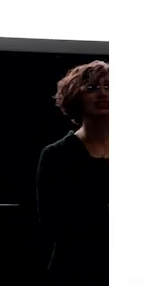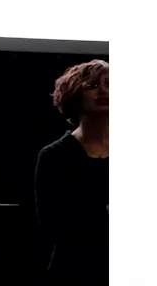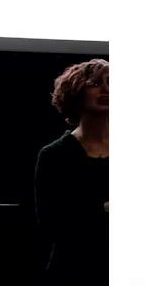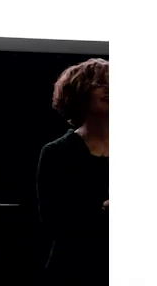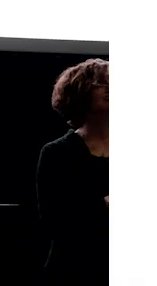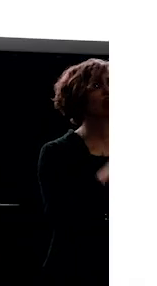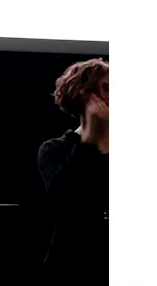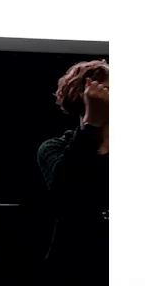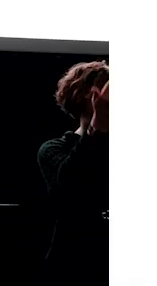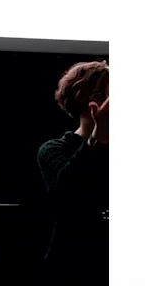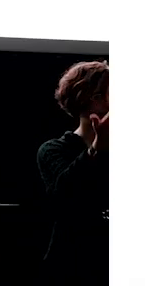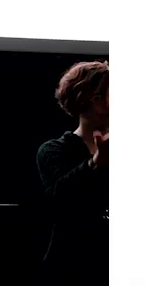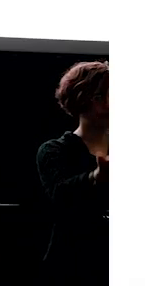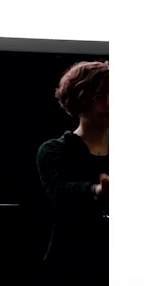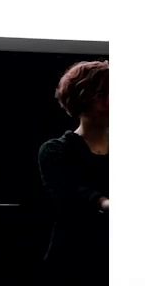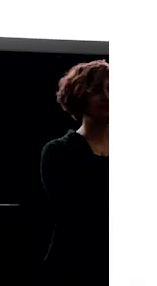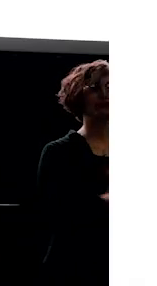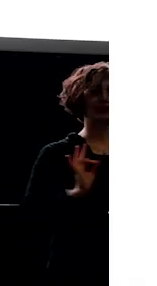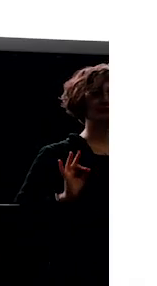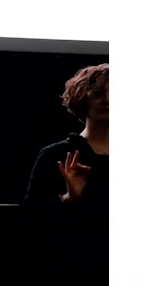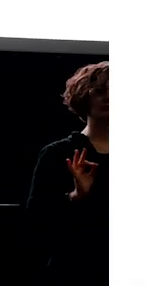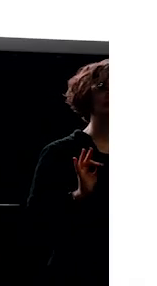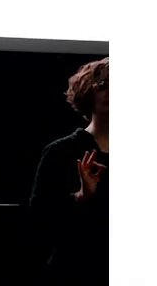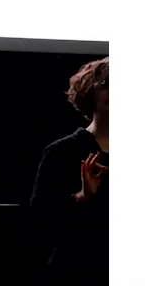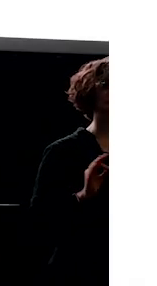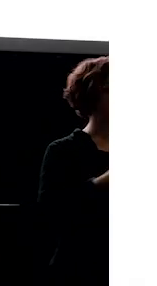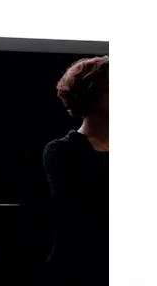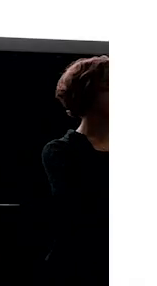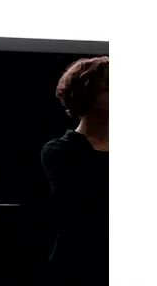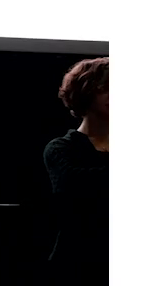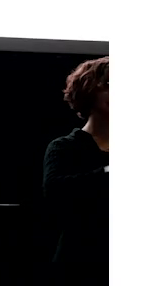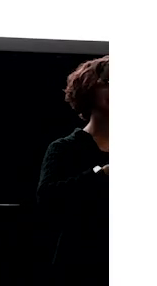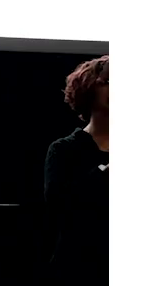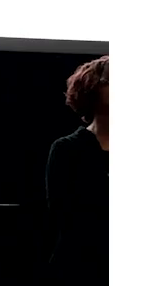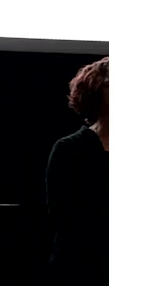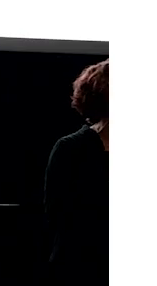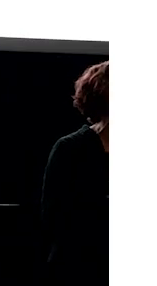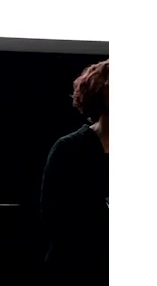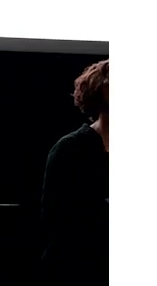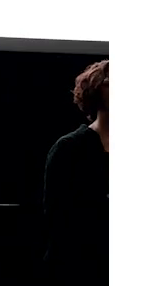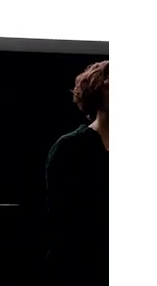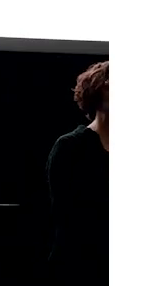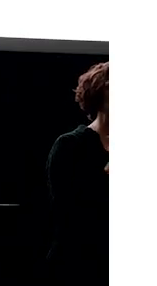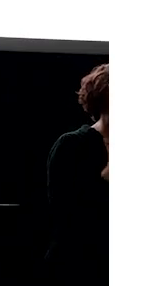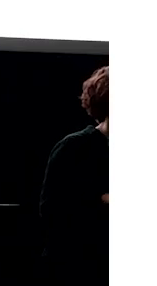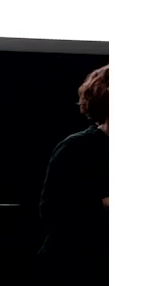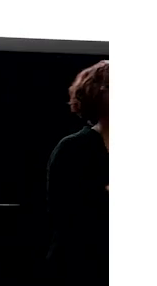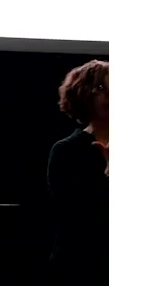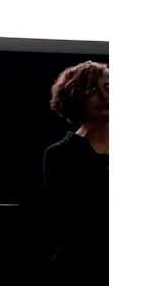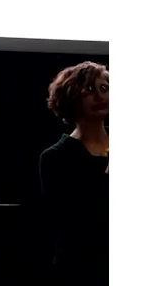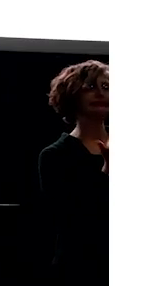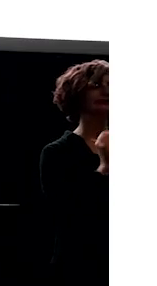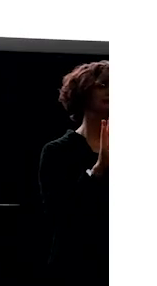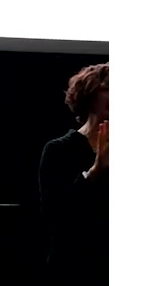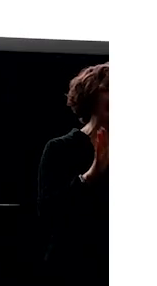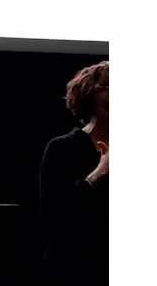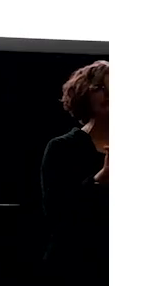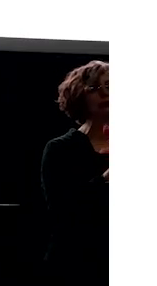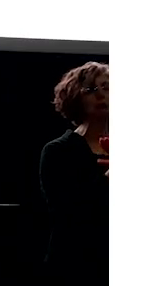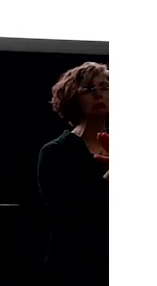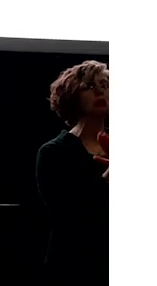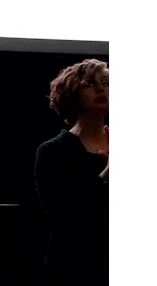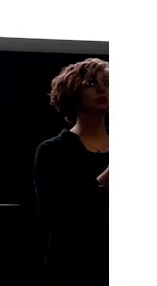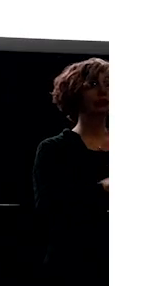for free. We collaborate with a variety of designers, agencies, brands, schools, educators. We're based in Chicago,